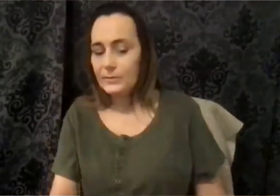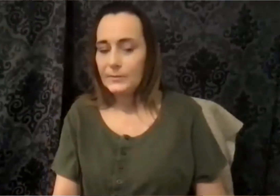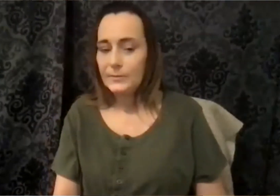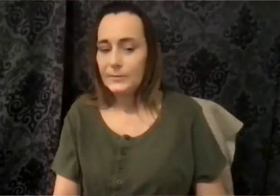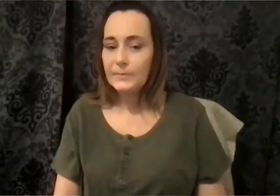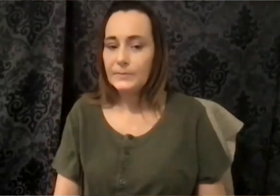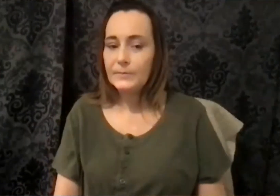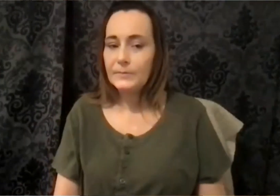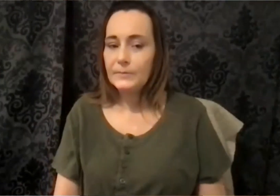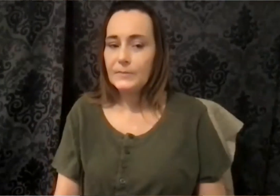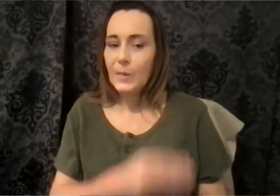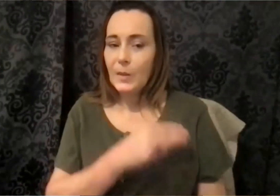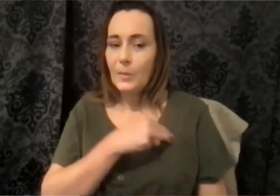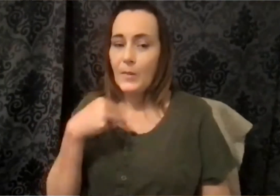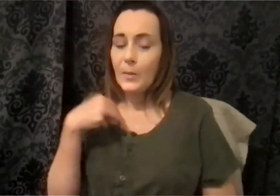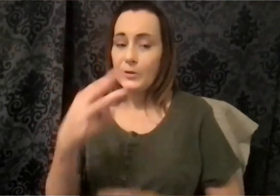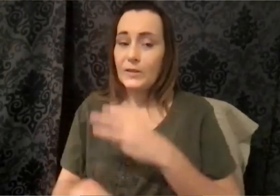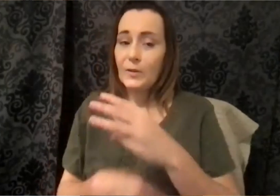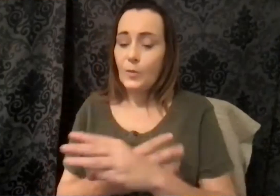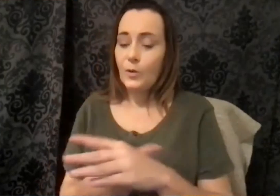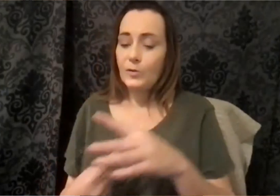virtually and was